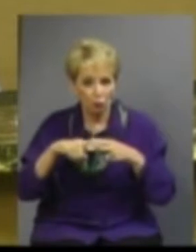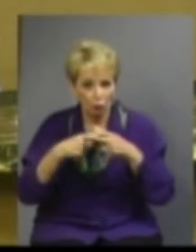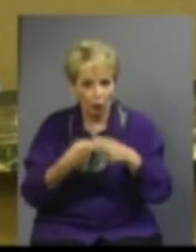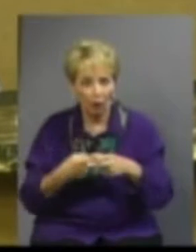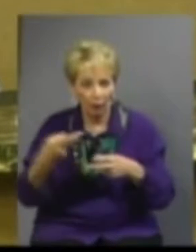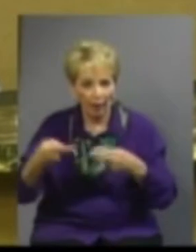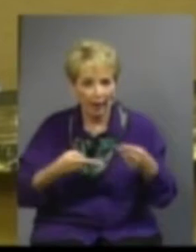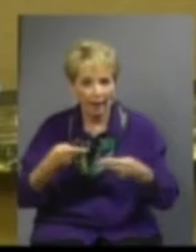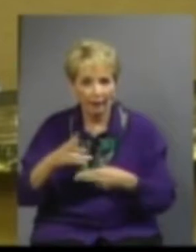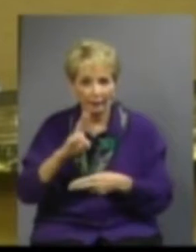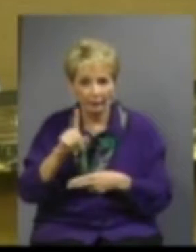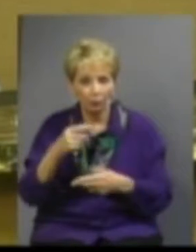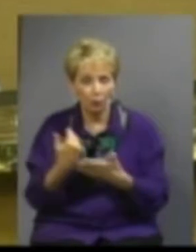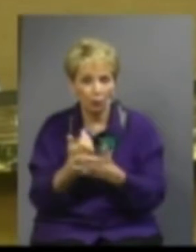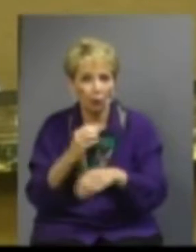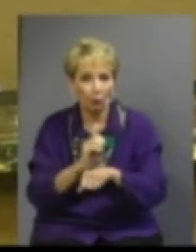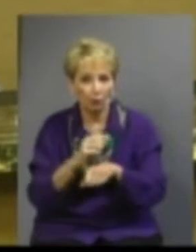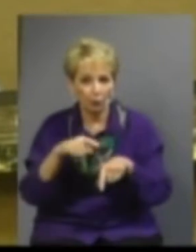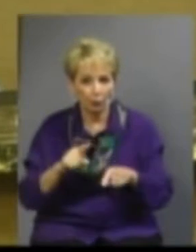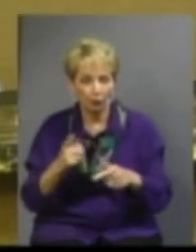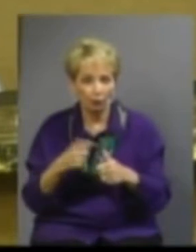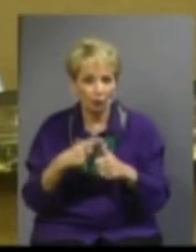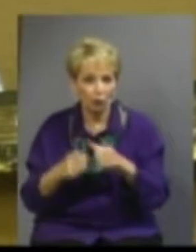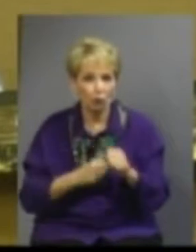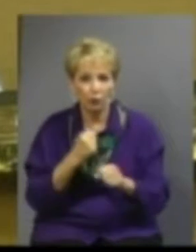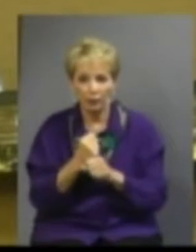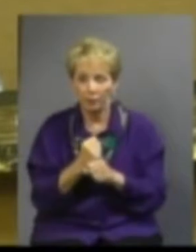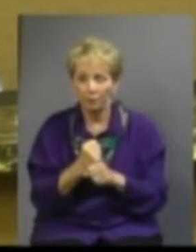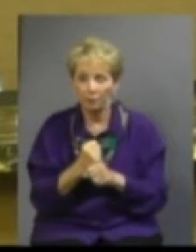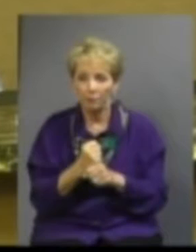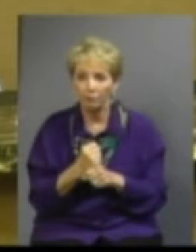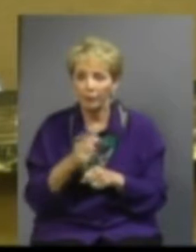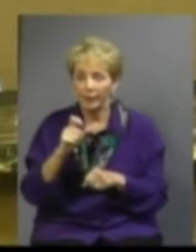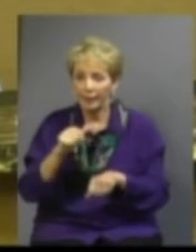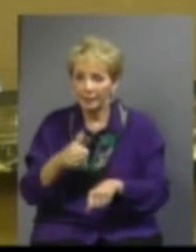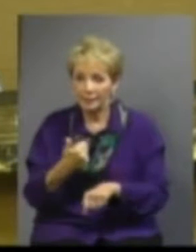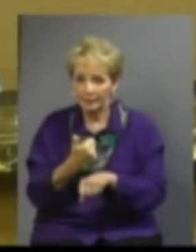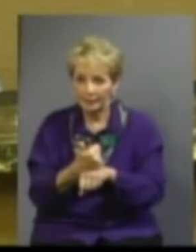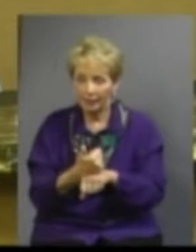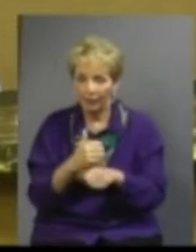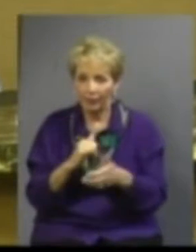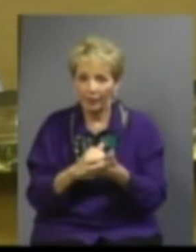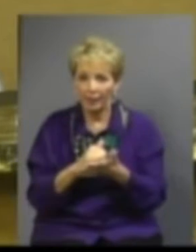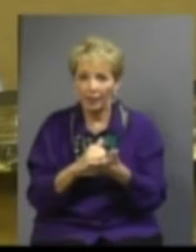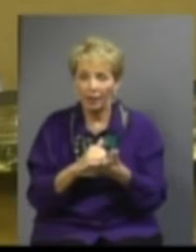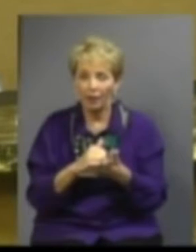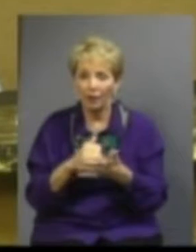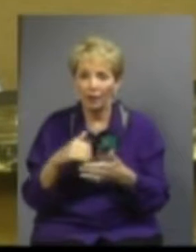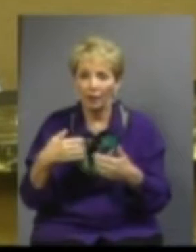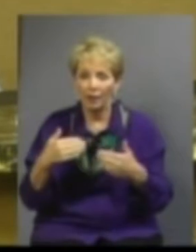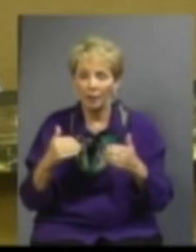hire 71 new employees during the first year. So we need to set up that. The local match is